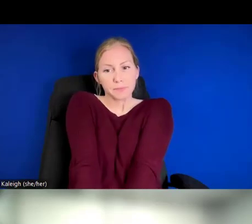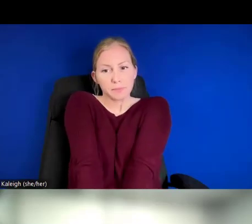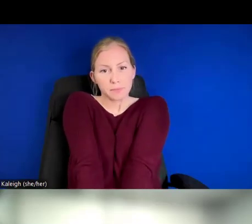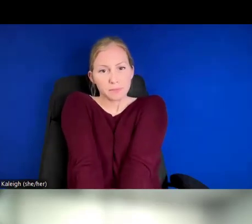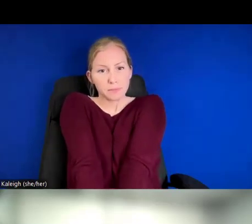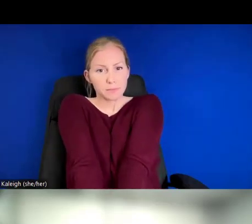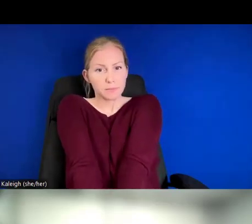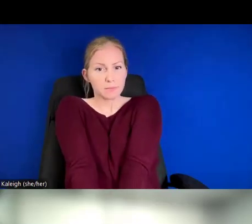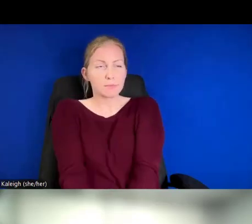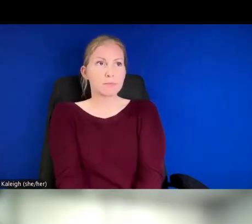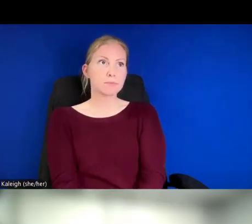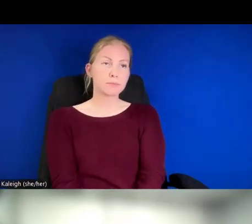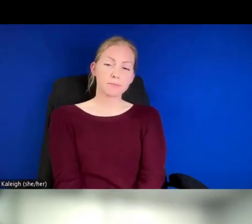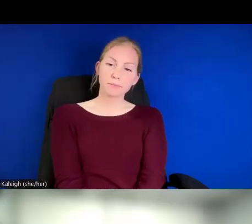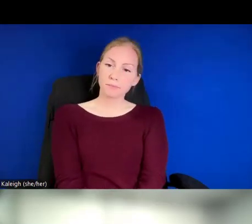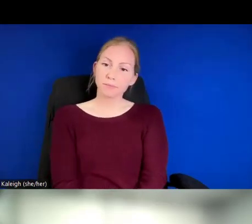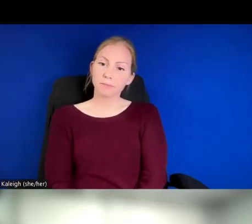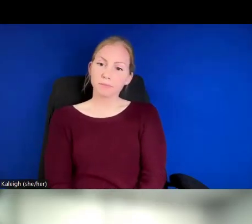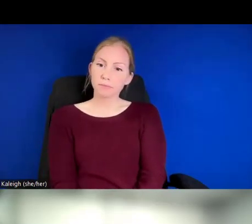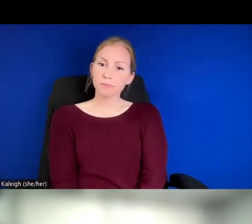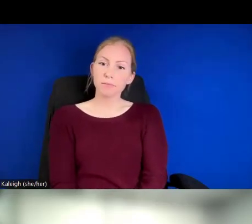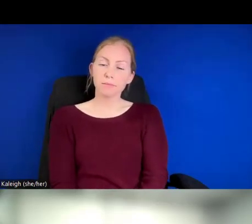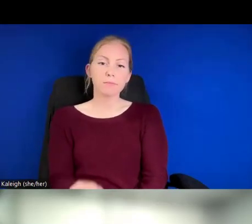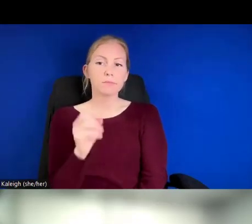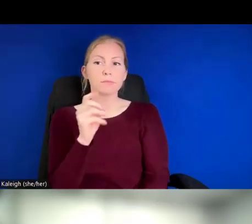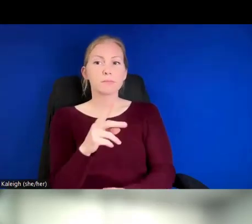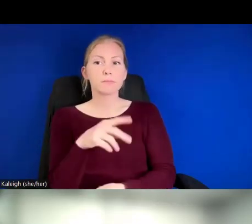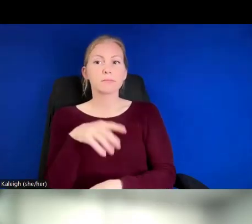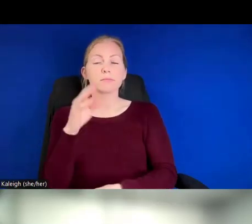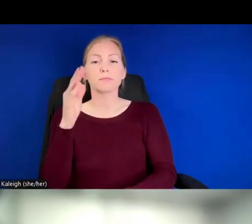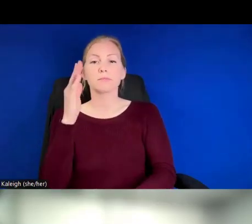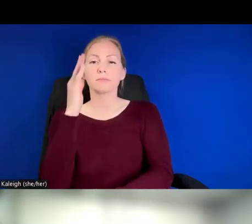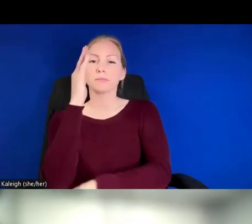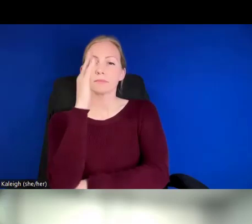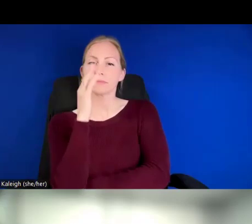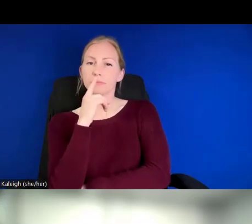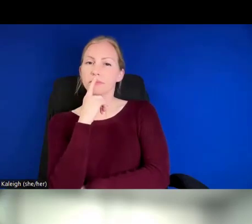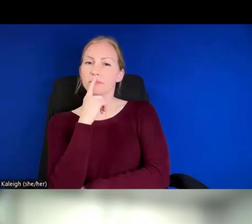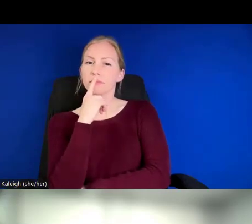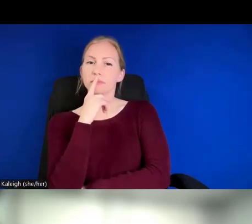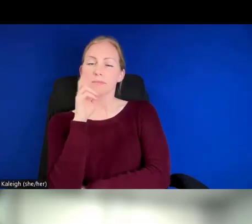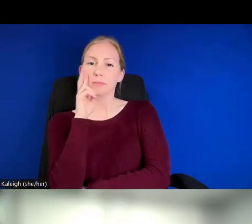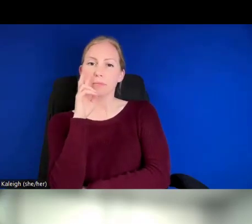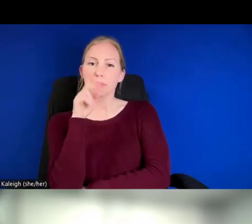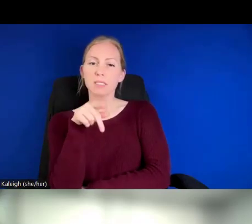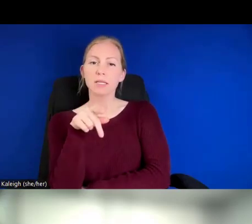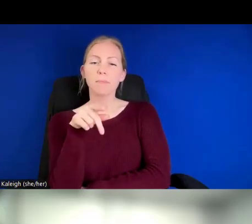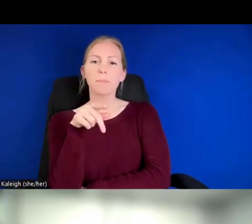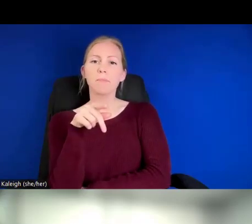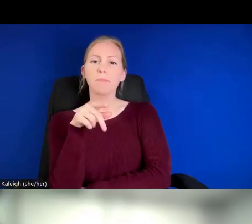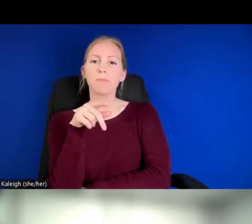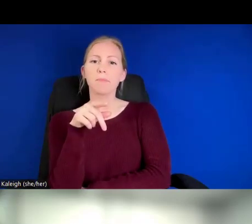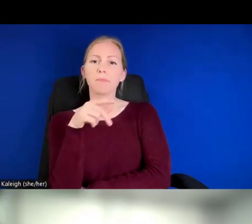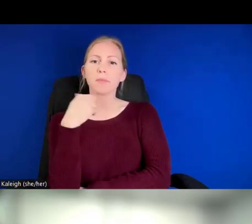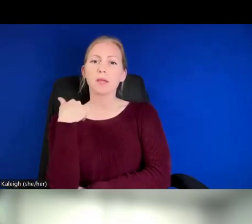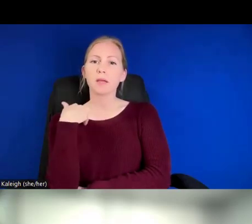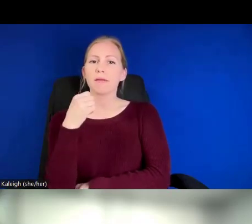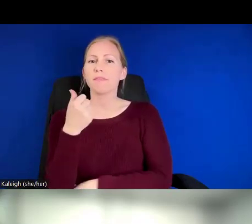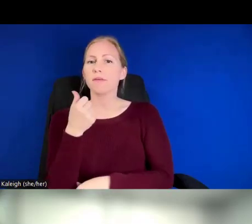Okay. And let me see. I have a couple of